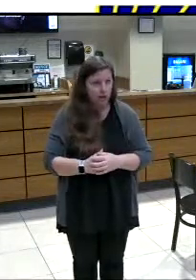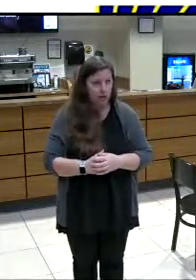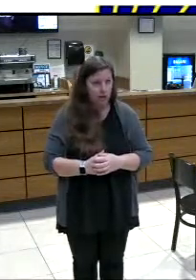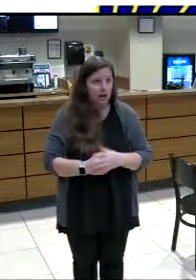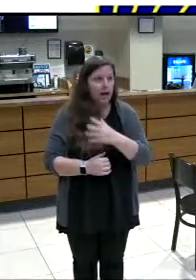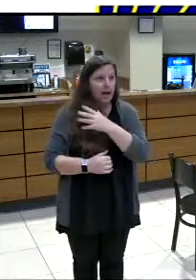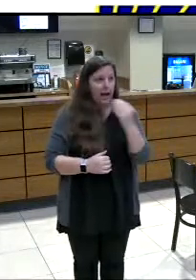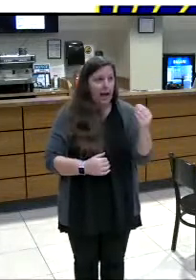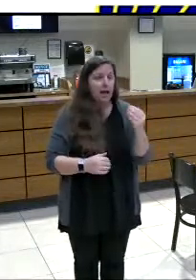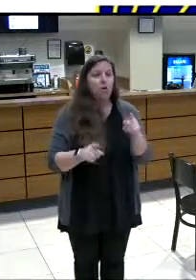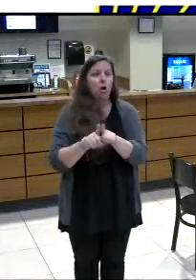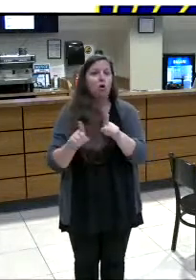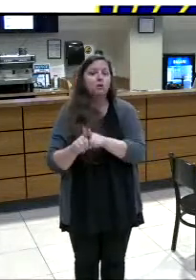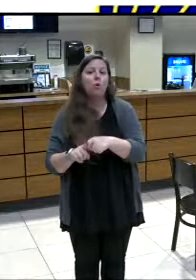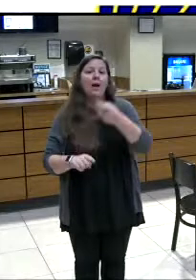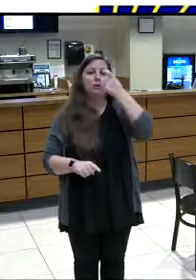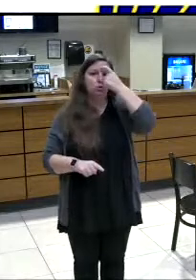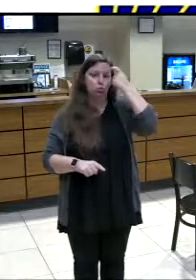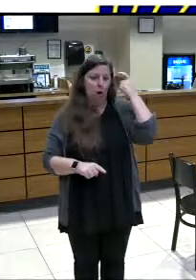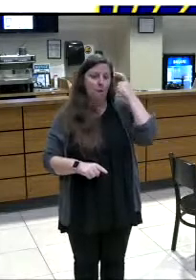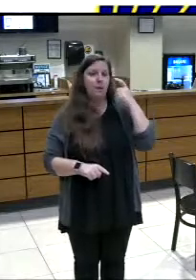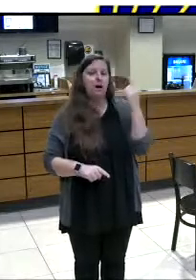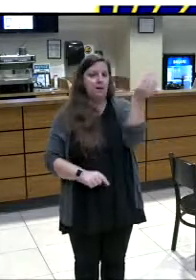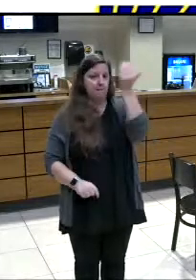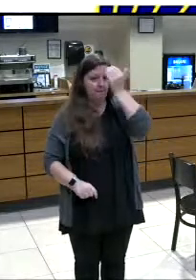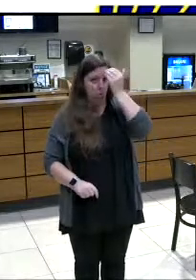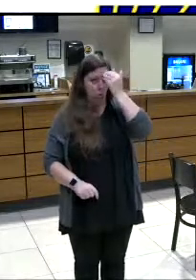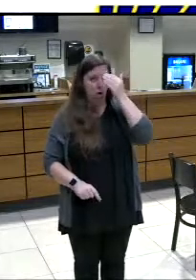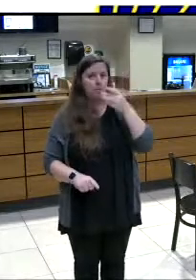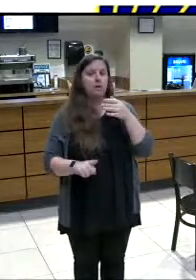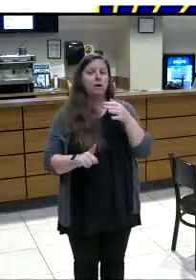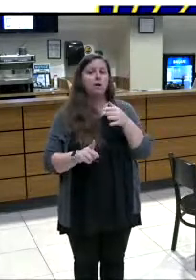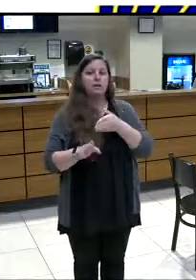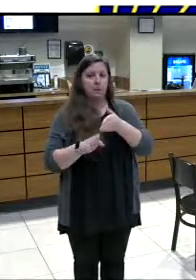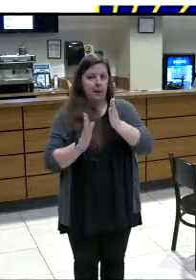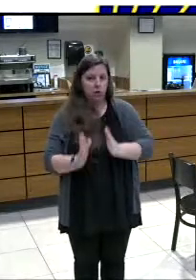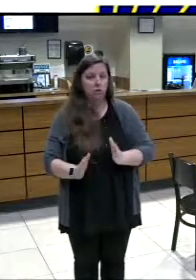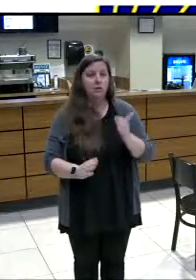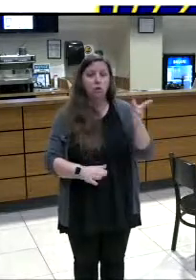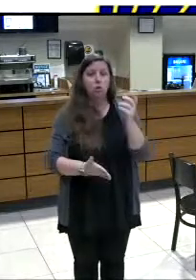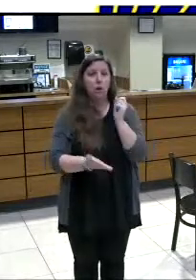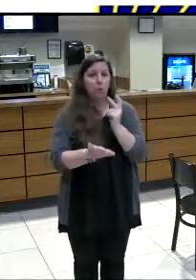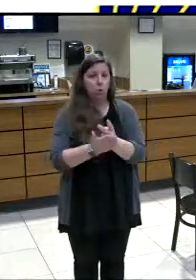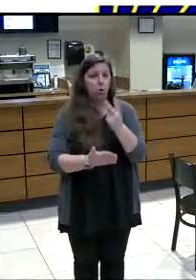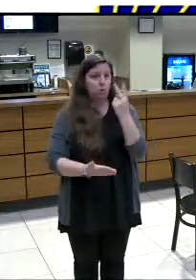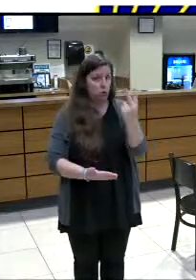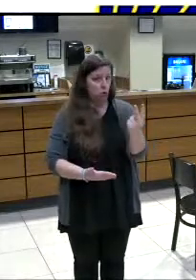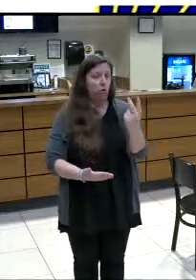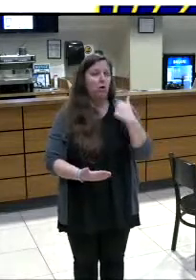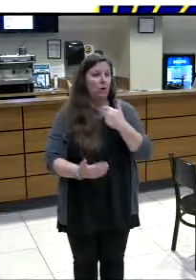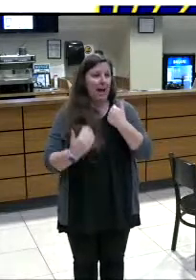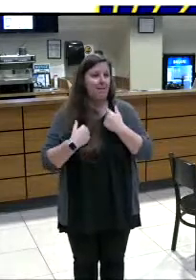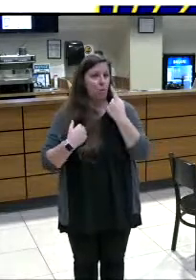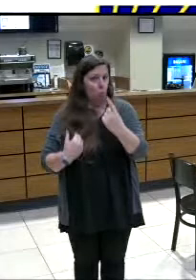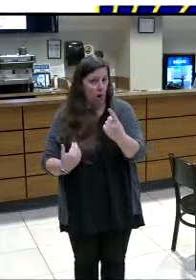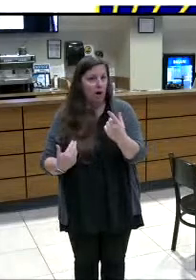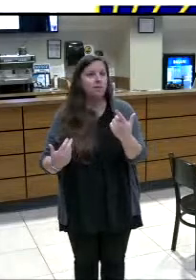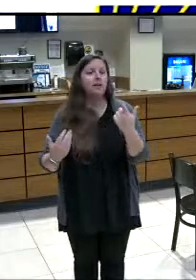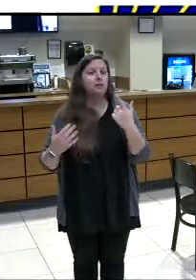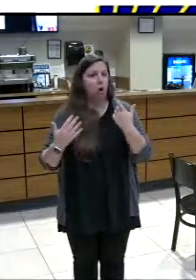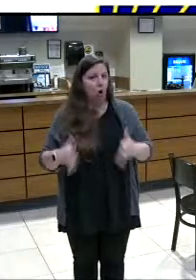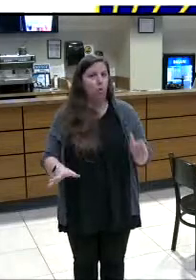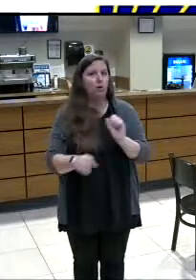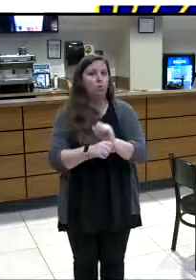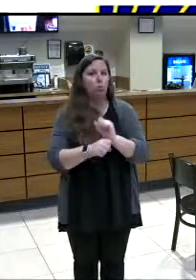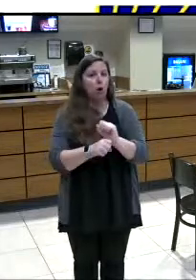you all approved 2 positions last year. We have one that's working really hard in schools, and we're going to get another one.